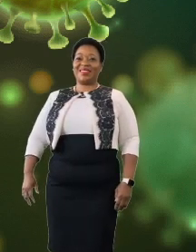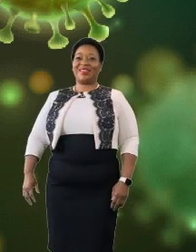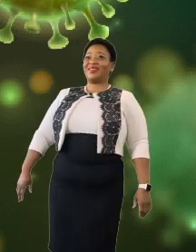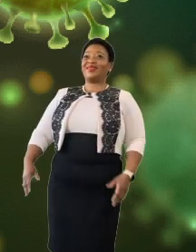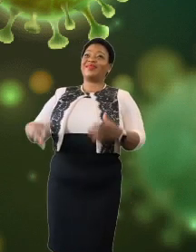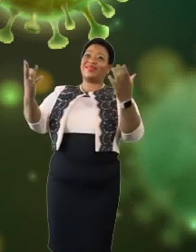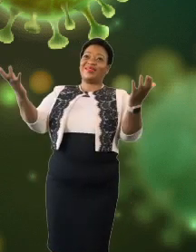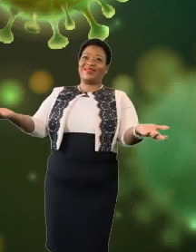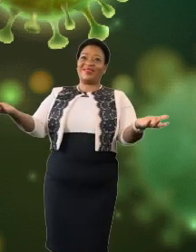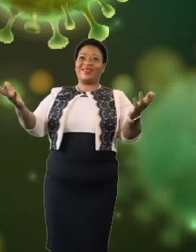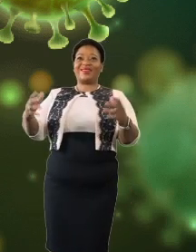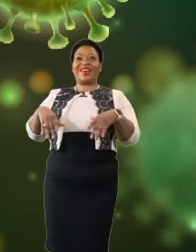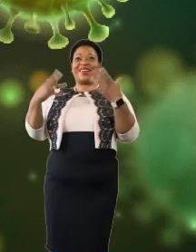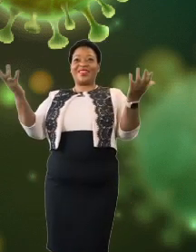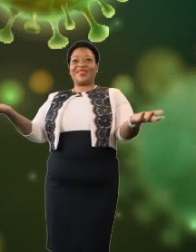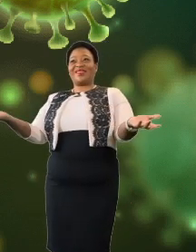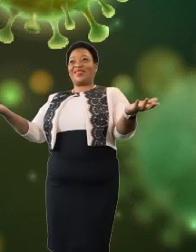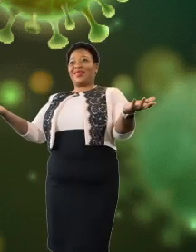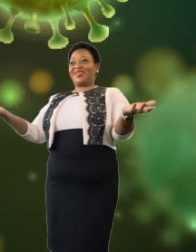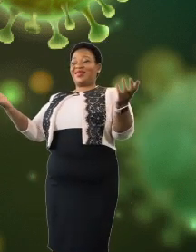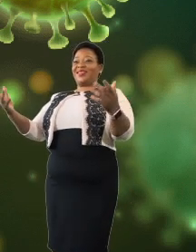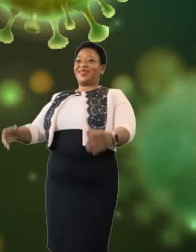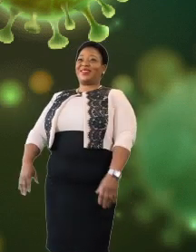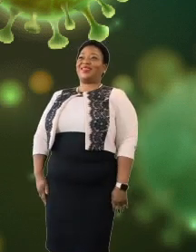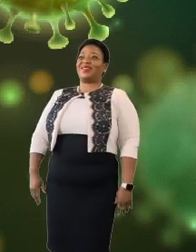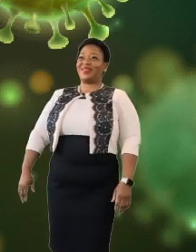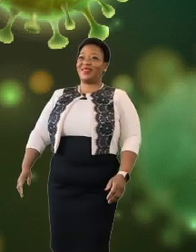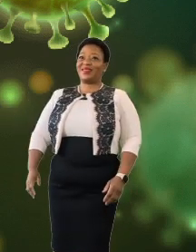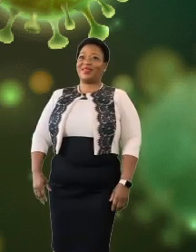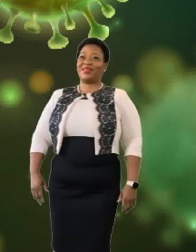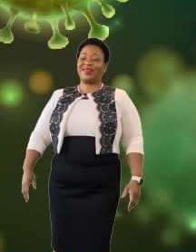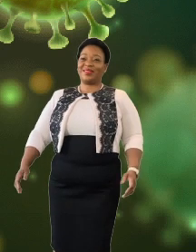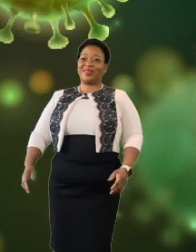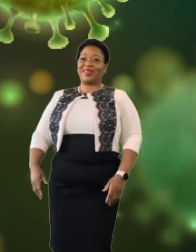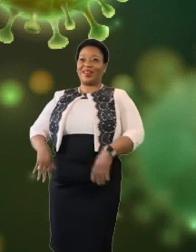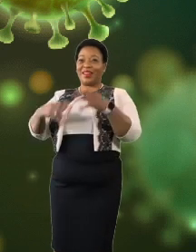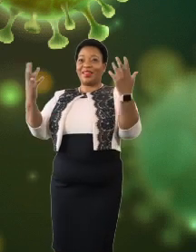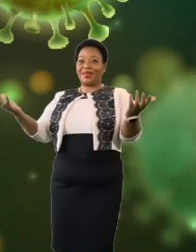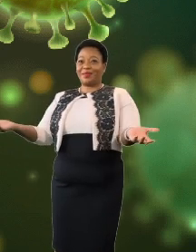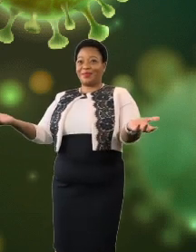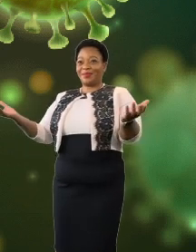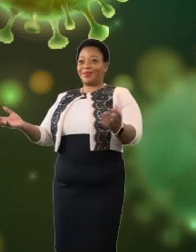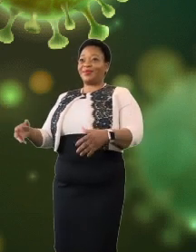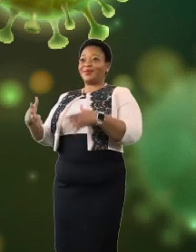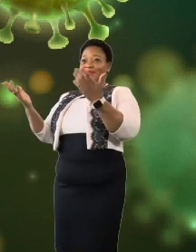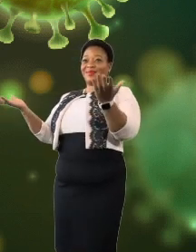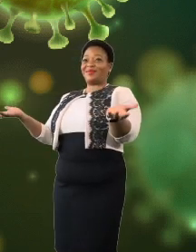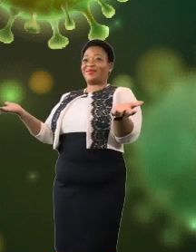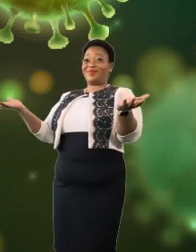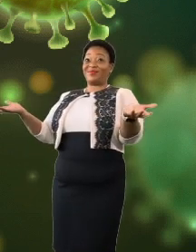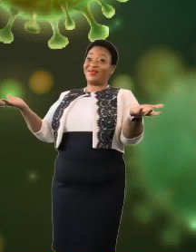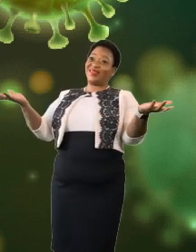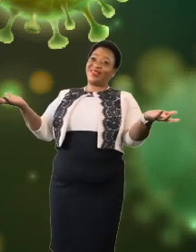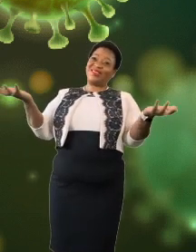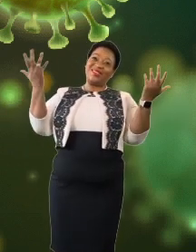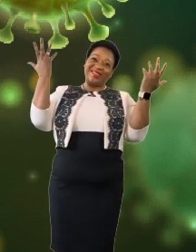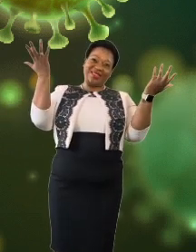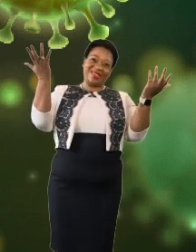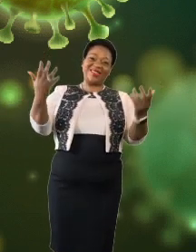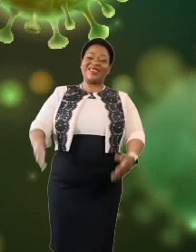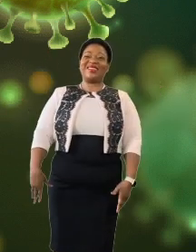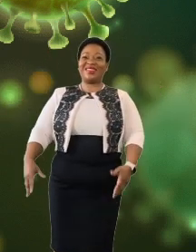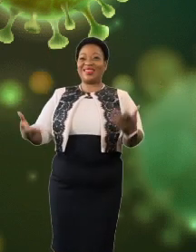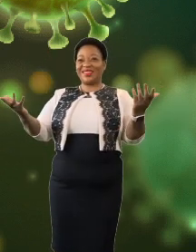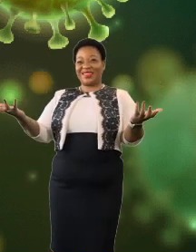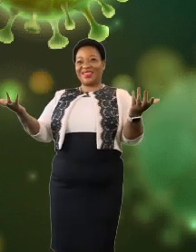an administrative blockage that happens, bad governance blockages that happen, and we're going to have to roll our